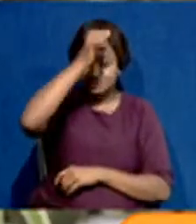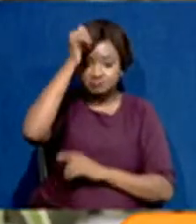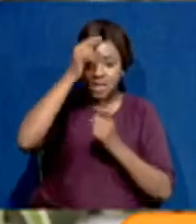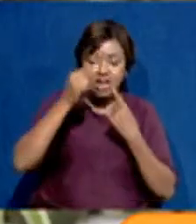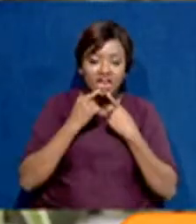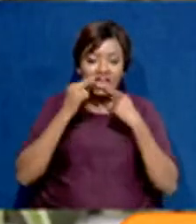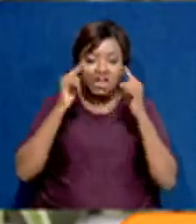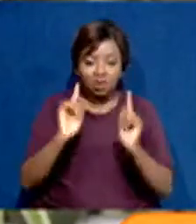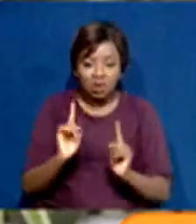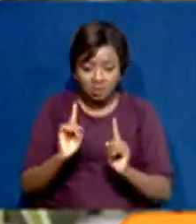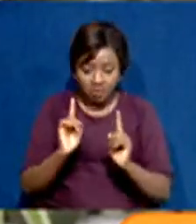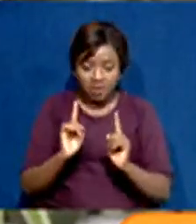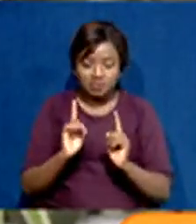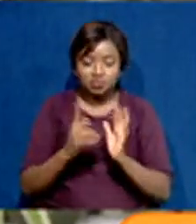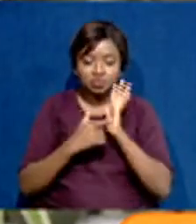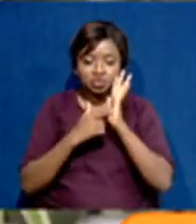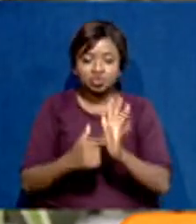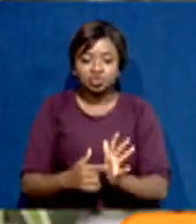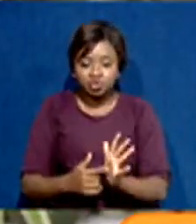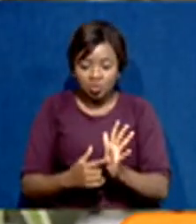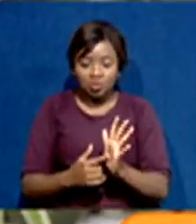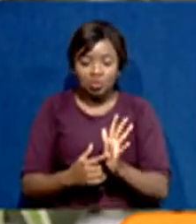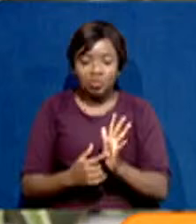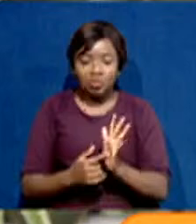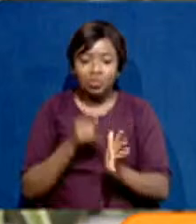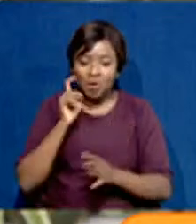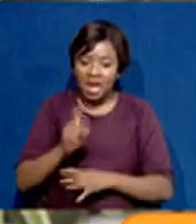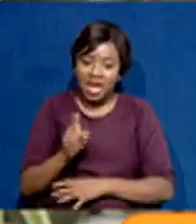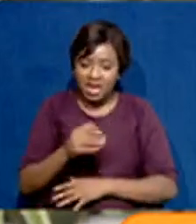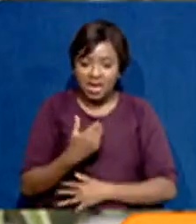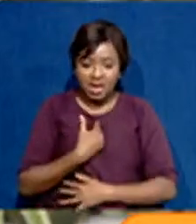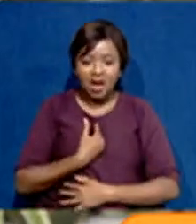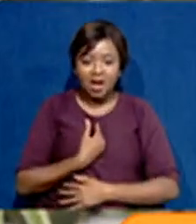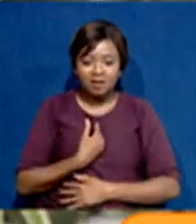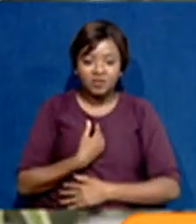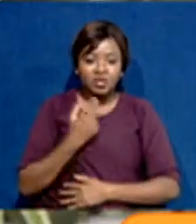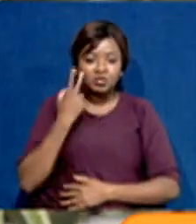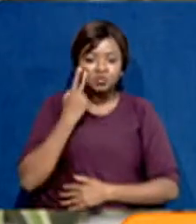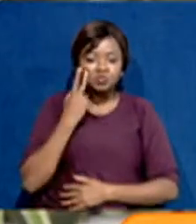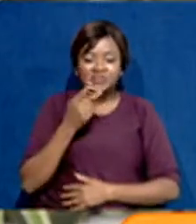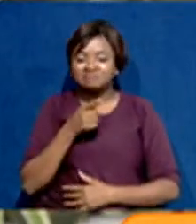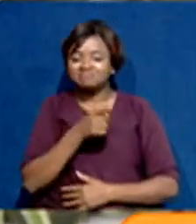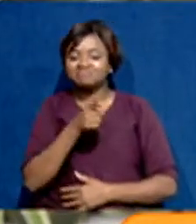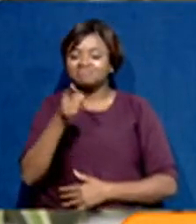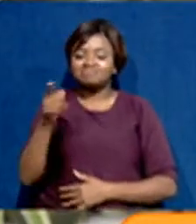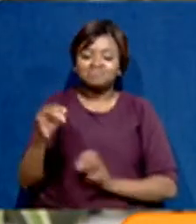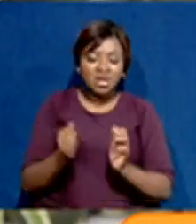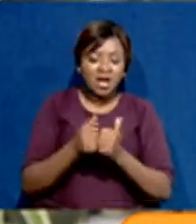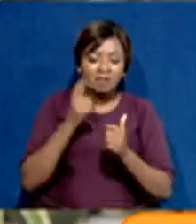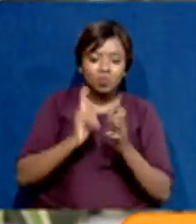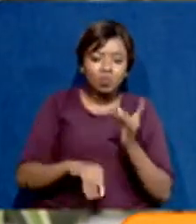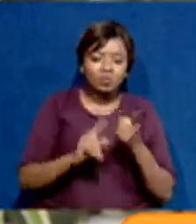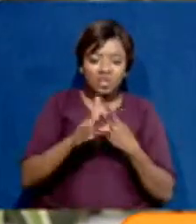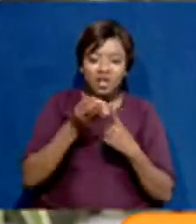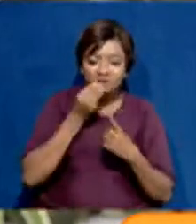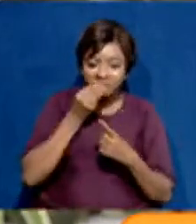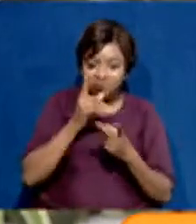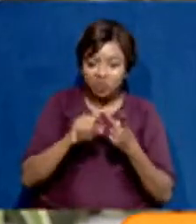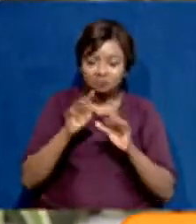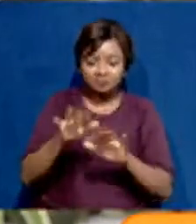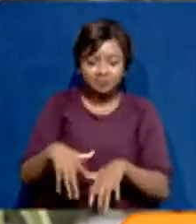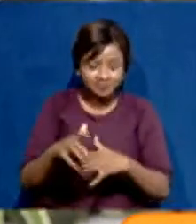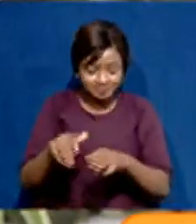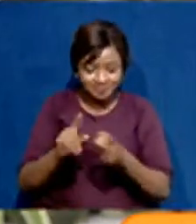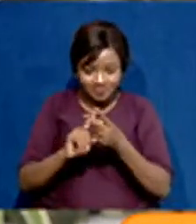declaration has shown that the need to look at what is happening in food and especially agriculture